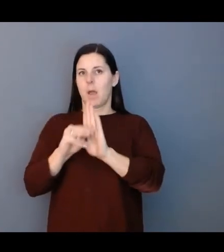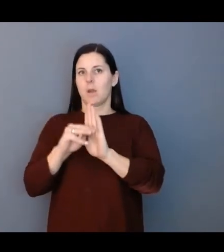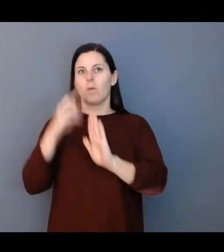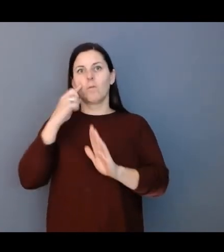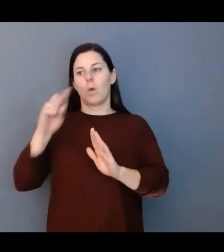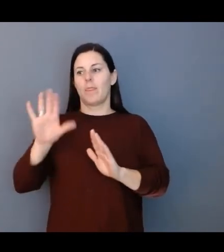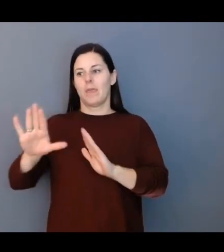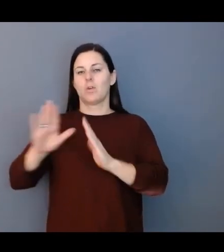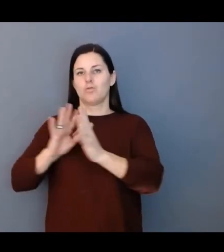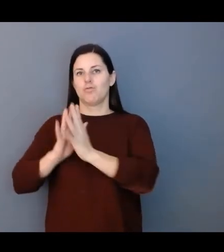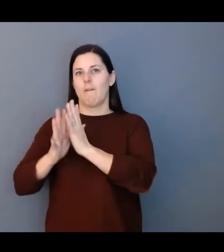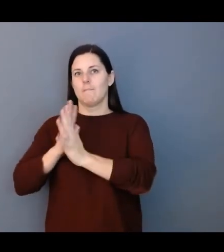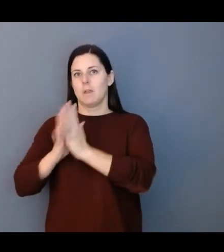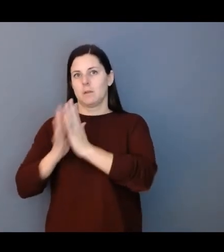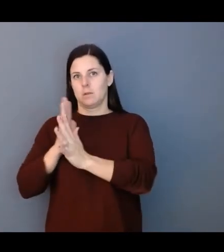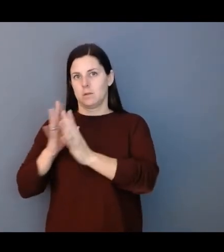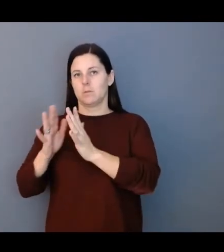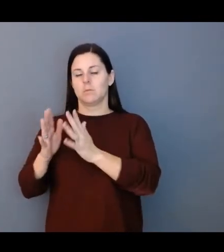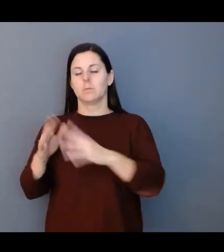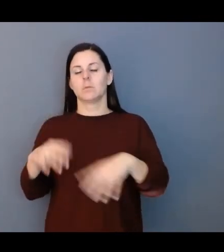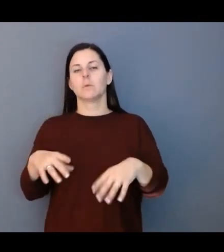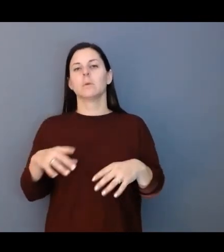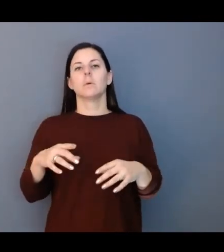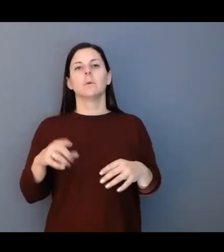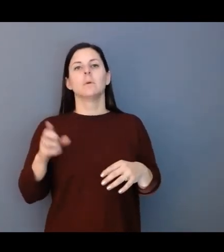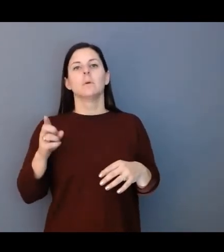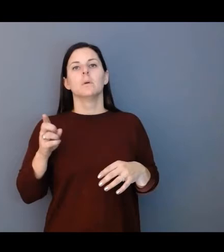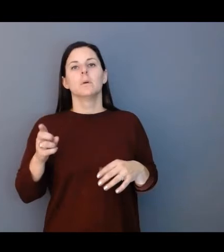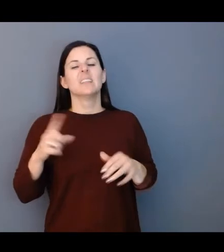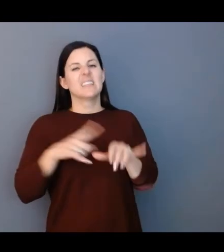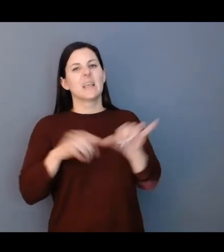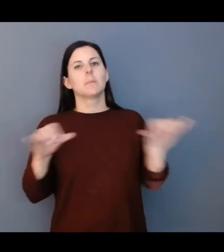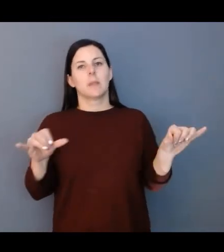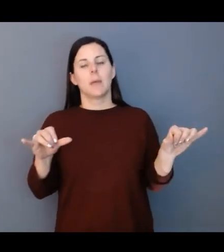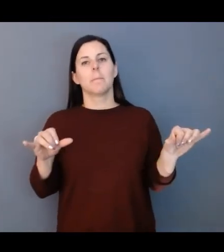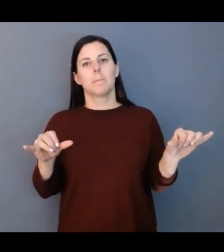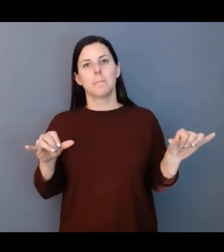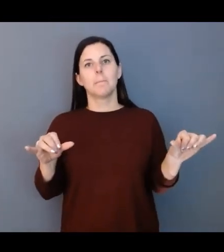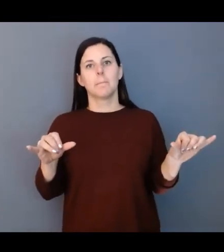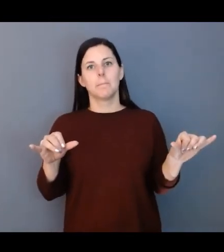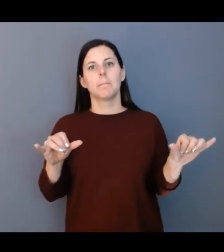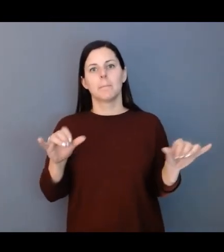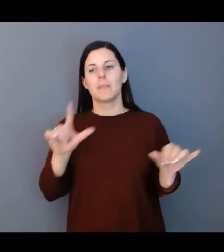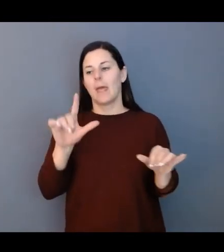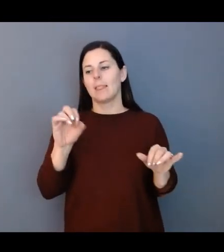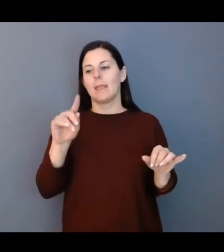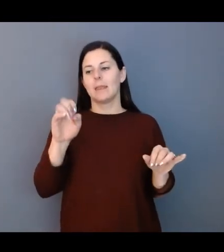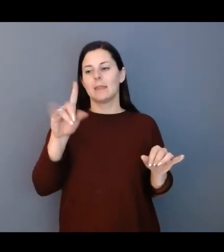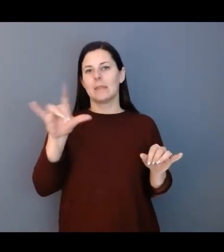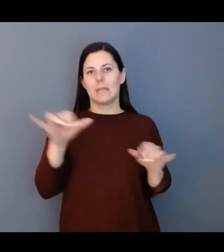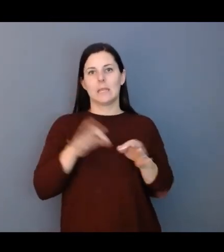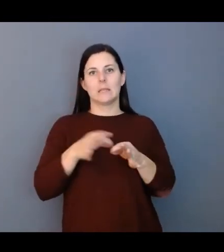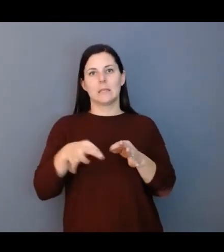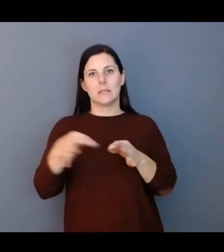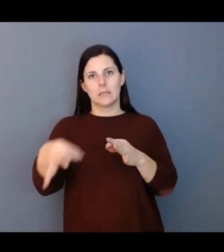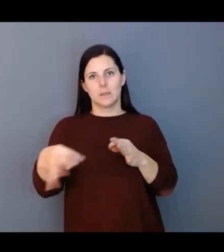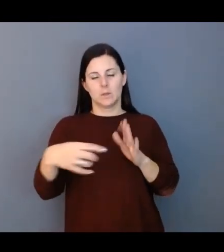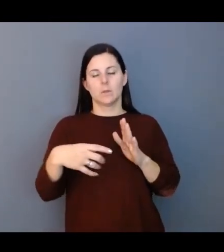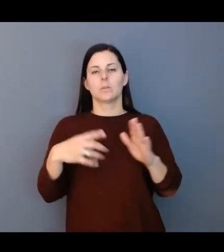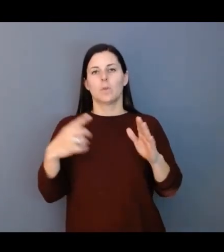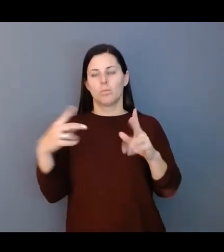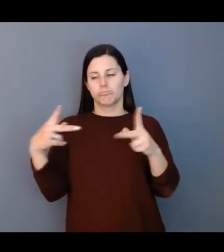the traffic that they are seeing in their production workflow, and at the same time has a latency and throughput